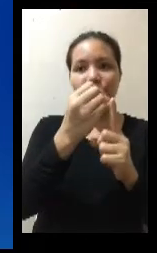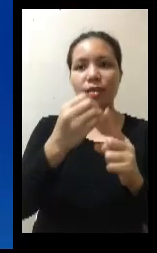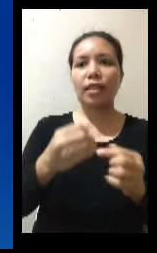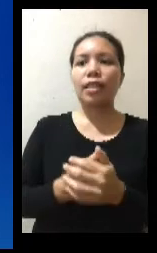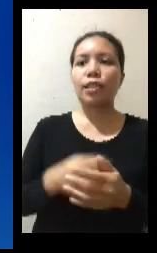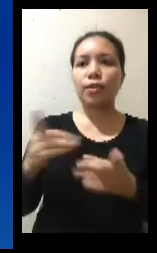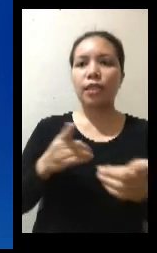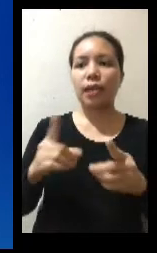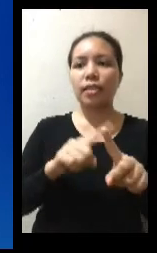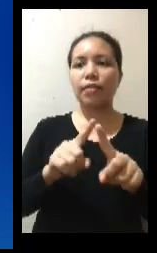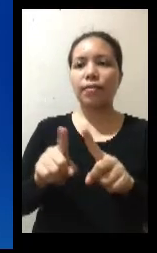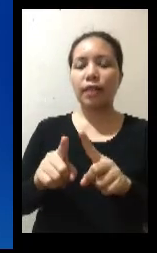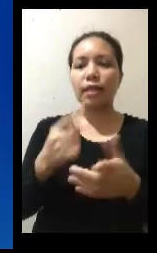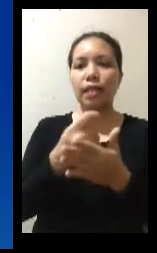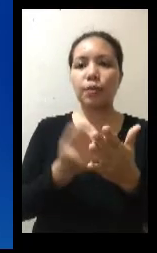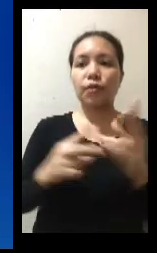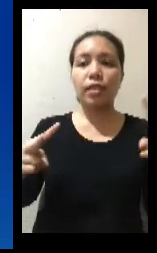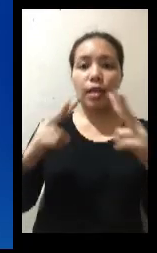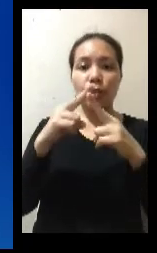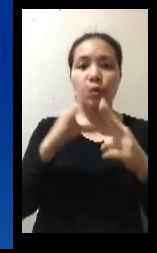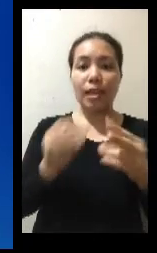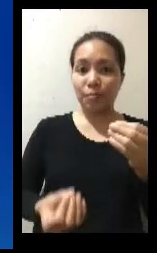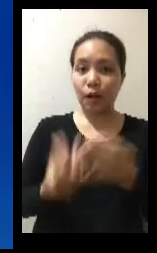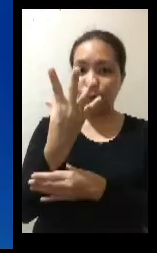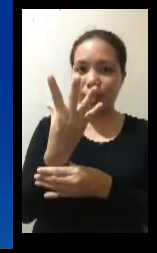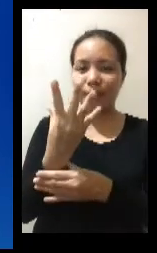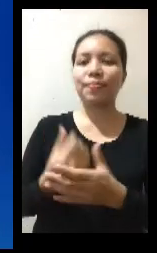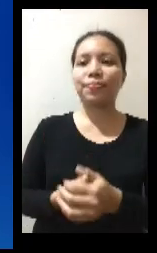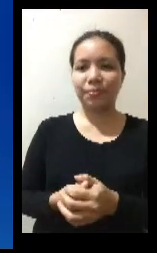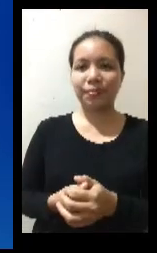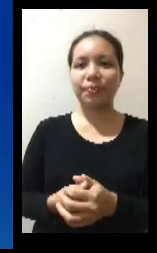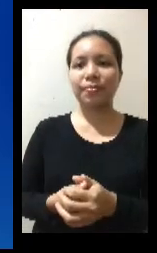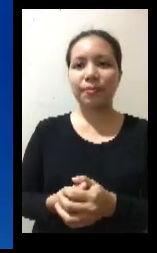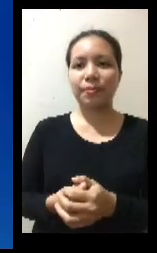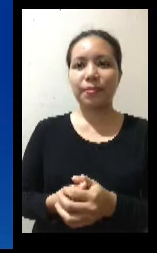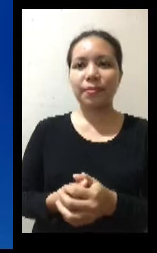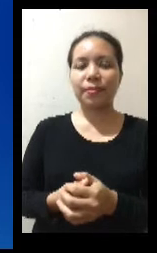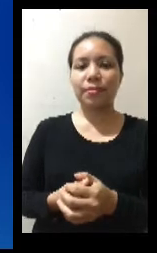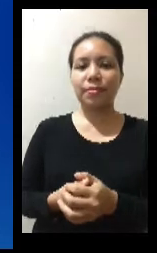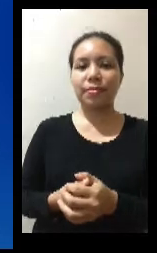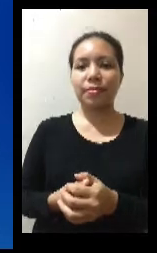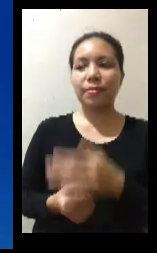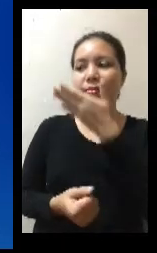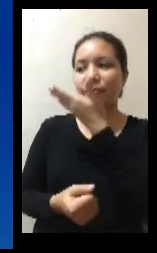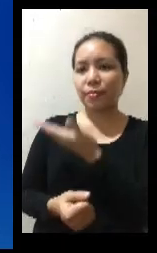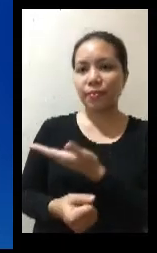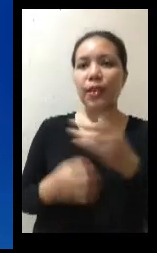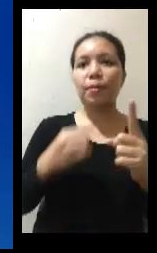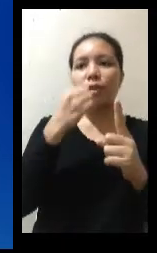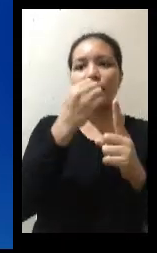following most essential learning competency. Describe the different types of volcanoes and volcanic eruption.